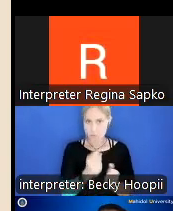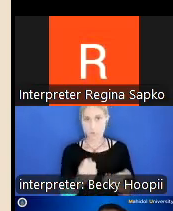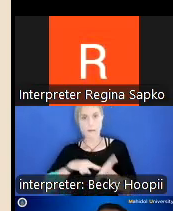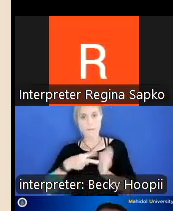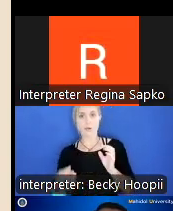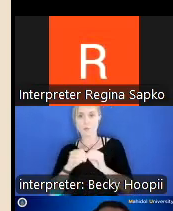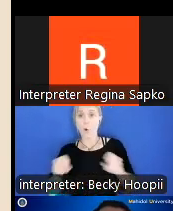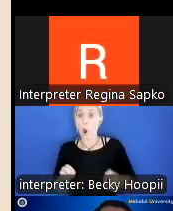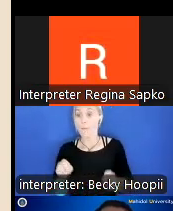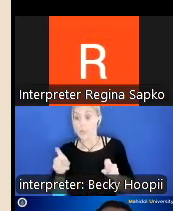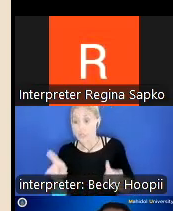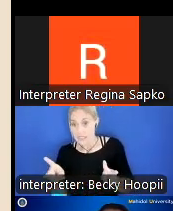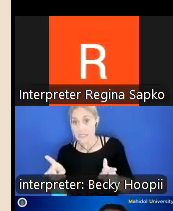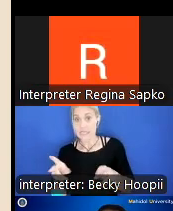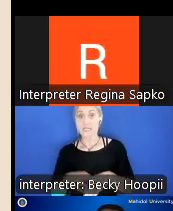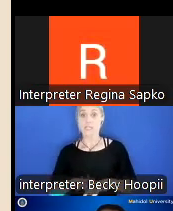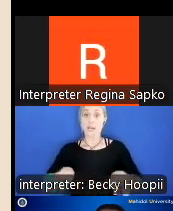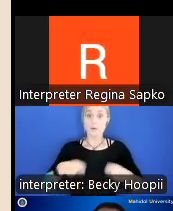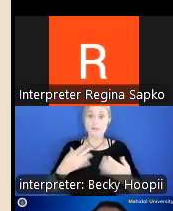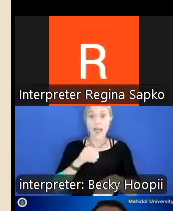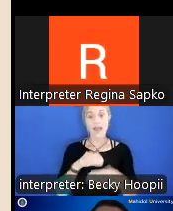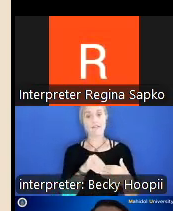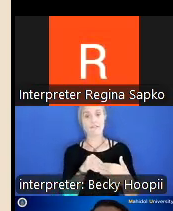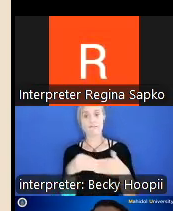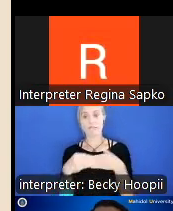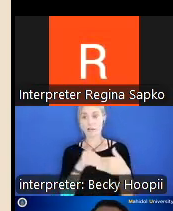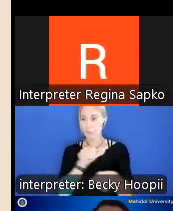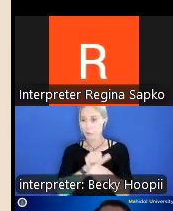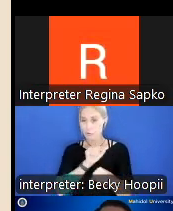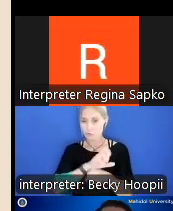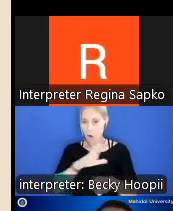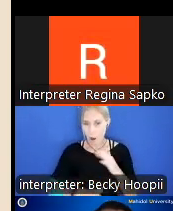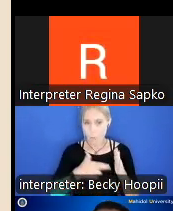of provide flexible job role and match for individual